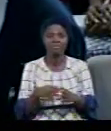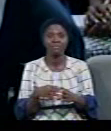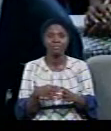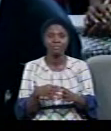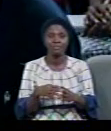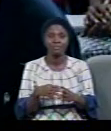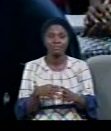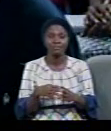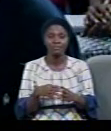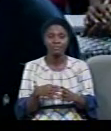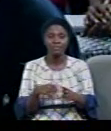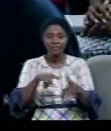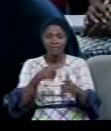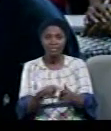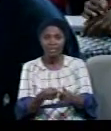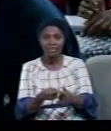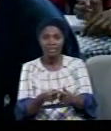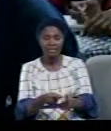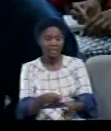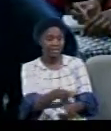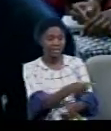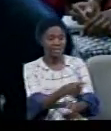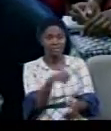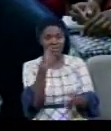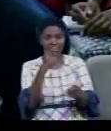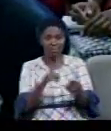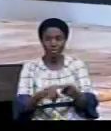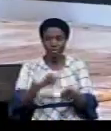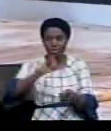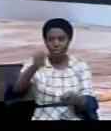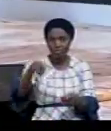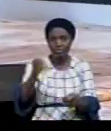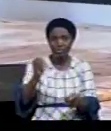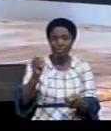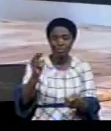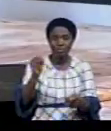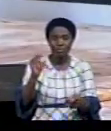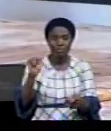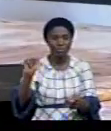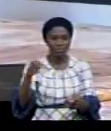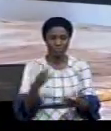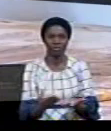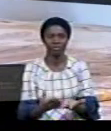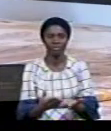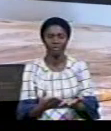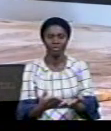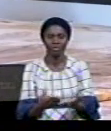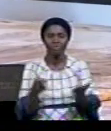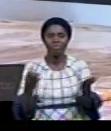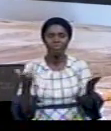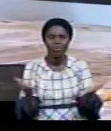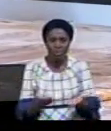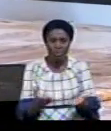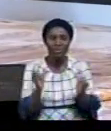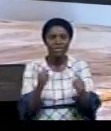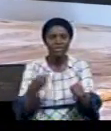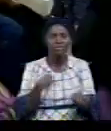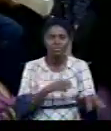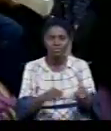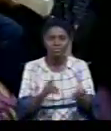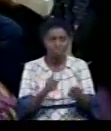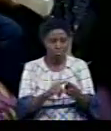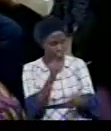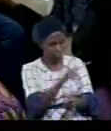verse 11, then said they unto him, what shall we do unto thee that the